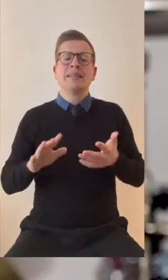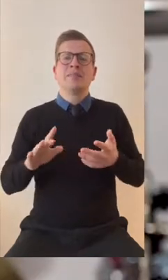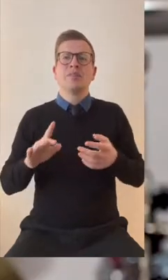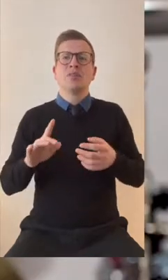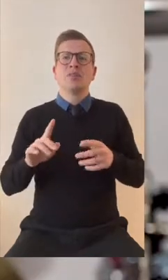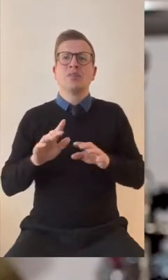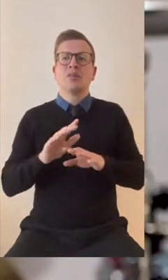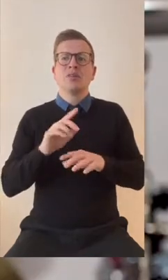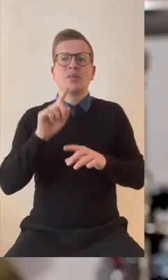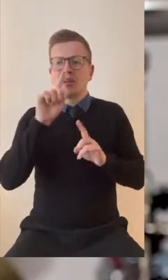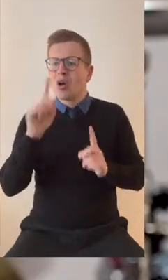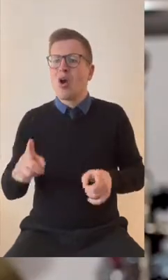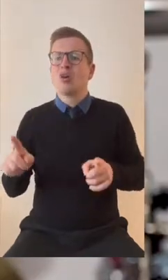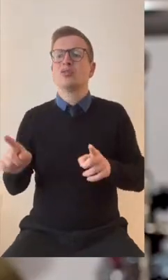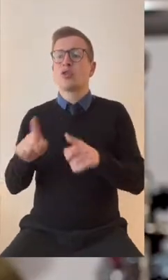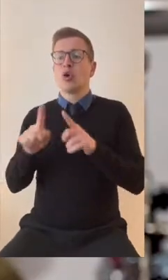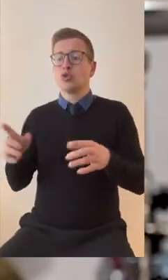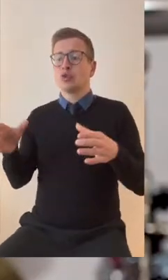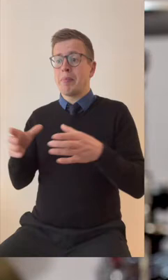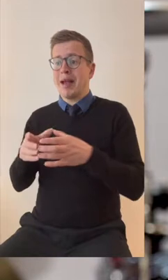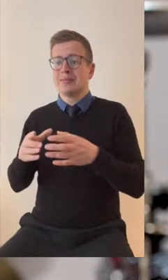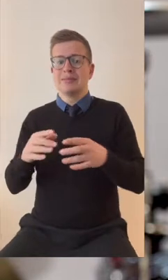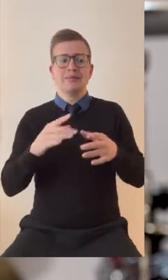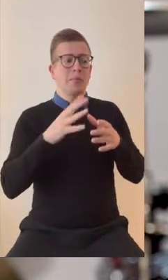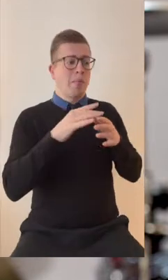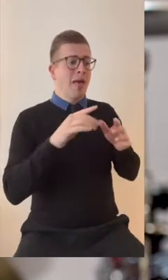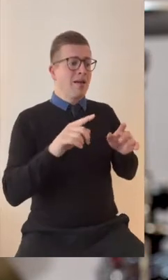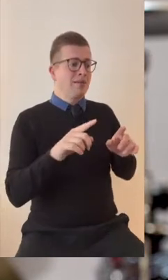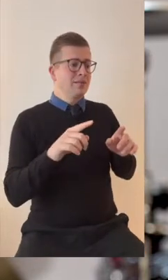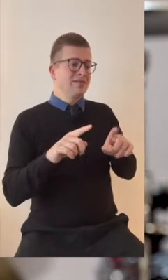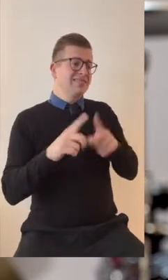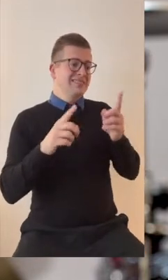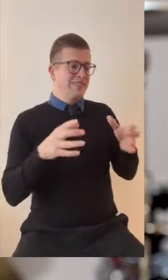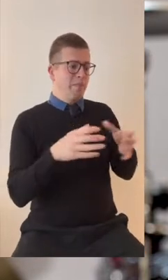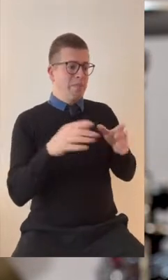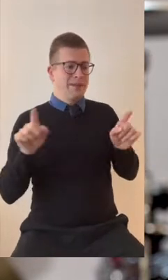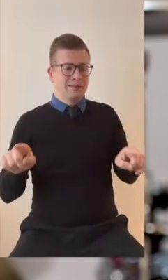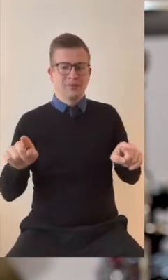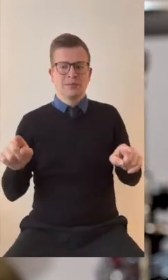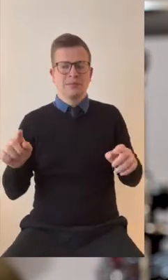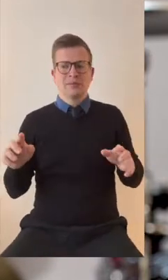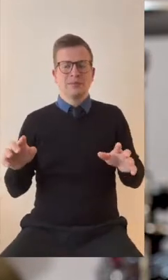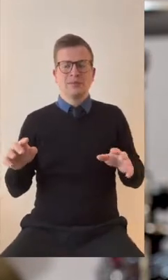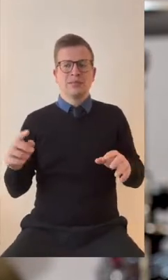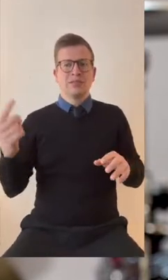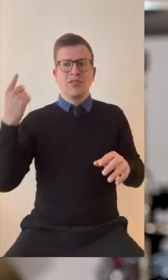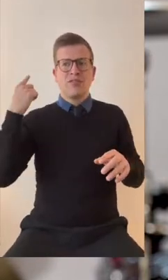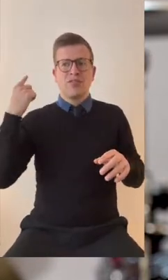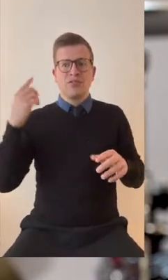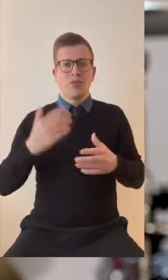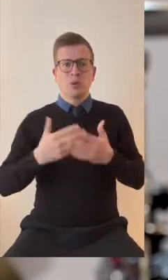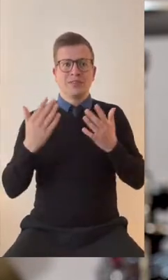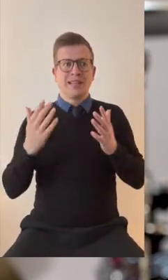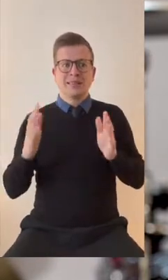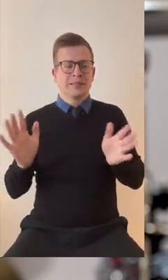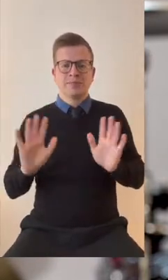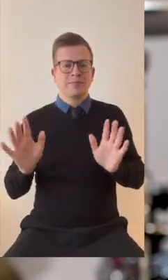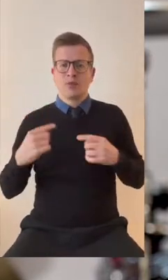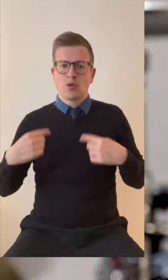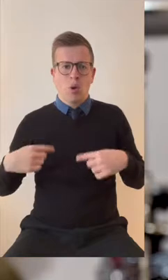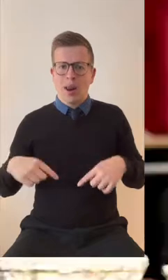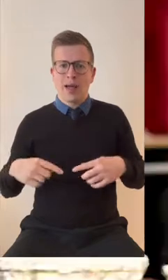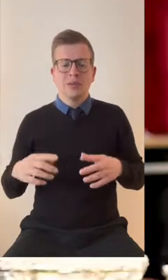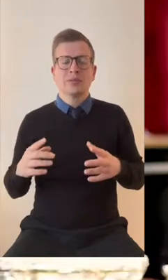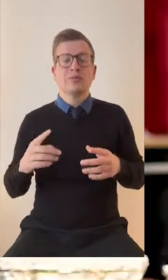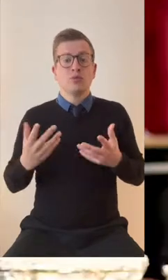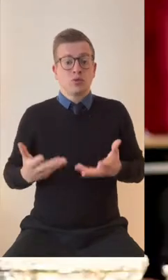and play in one. I mean, there's plenty of players, of musicians who do that. In those days, it was, you were either at one place or the